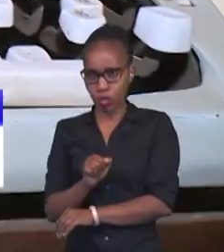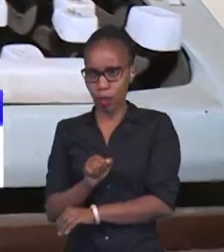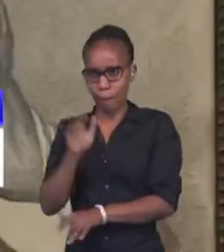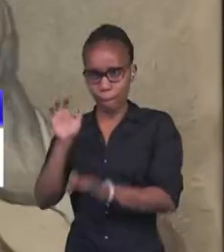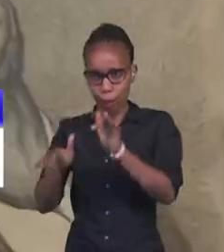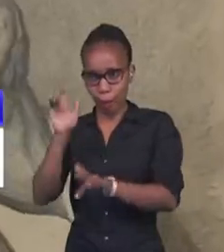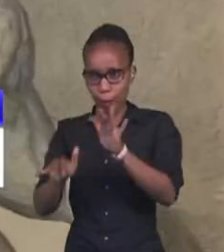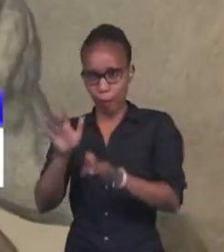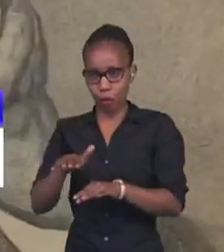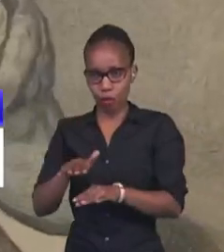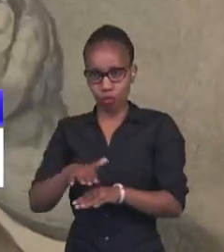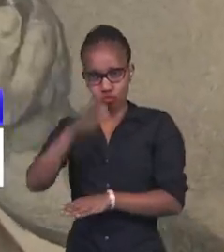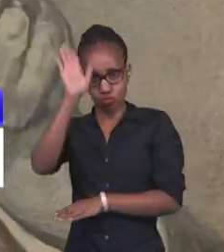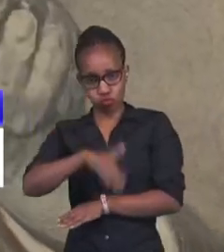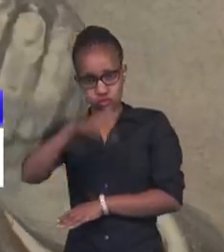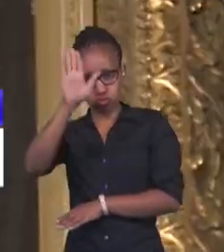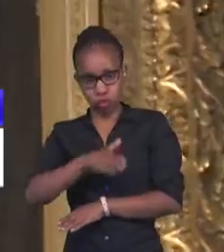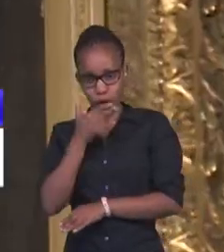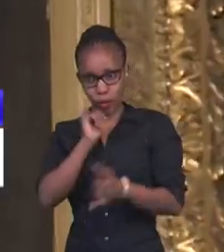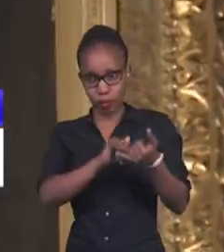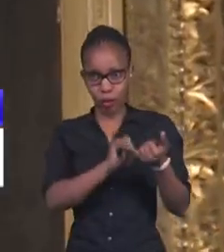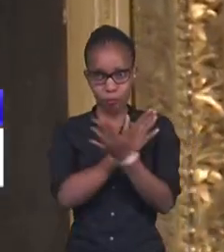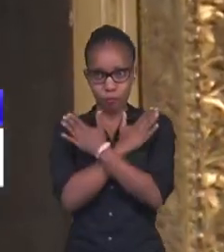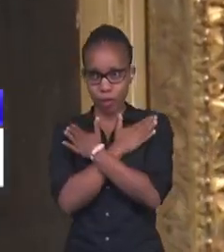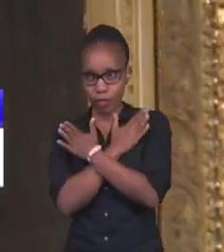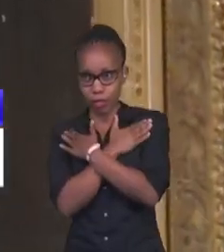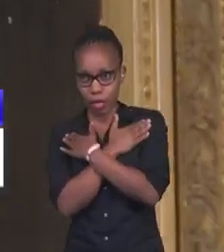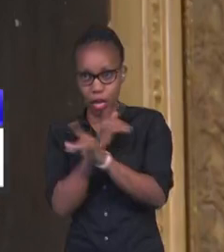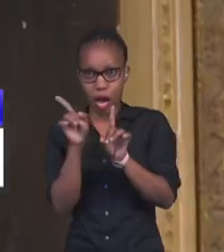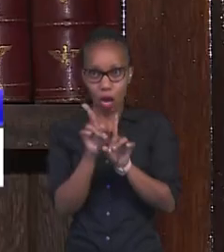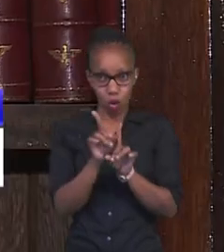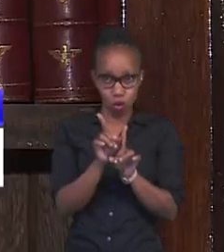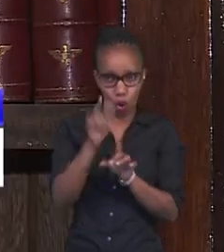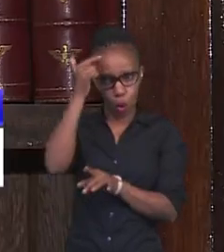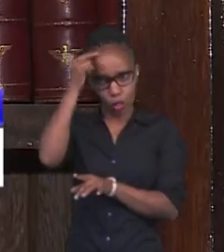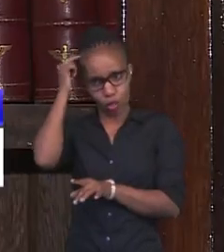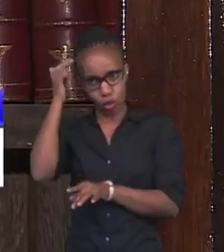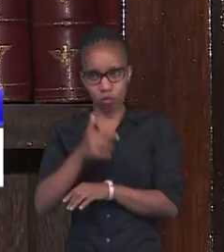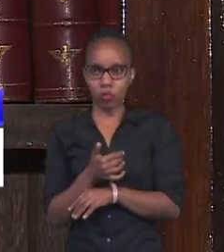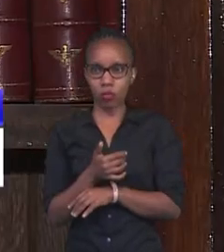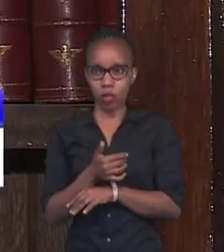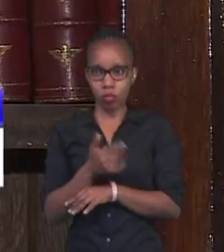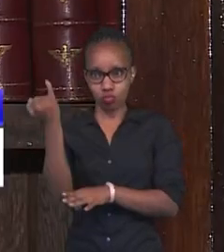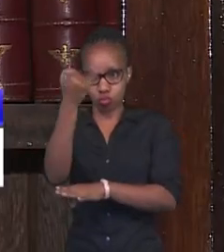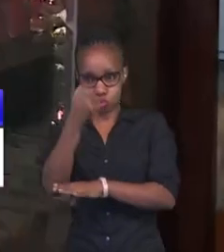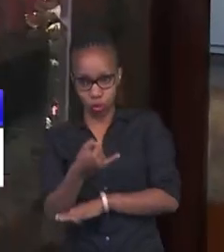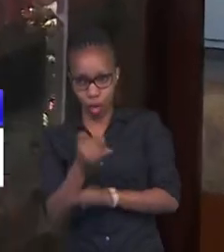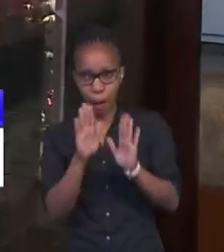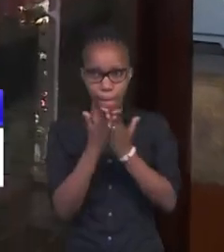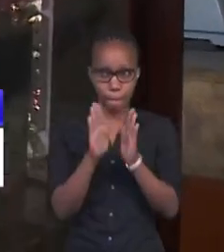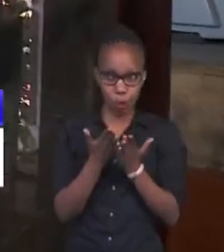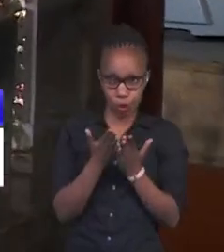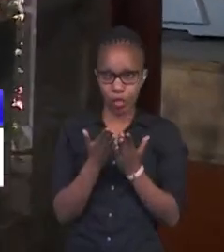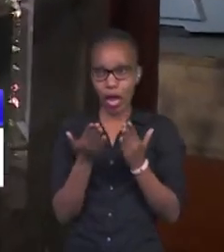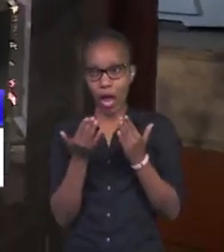her husband and friends, as well as other original paintings purchased from auctions. Also here is a collection of books, some of which have